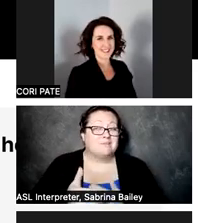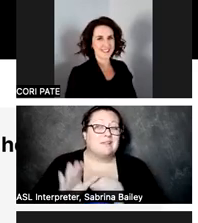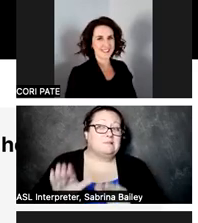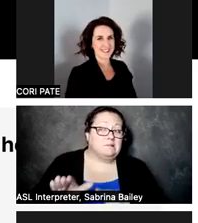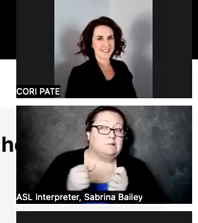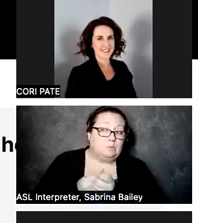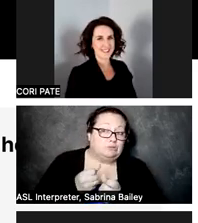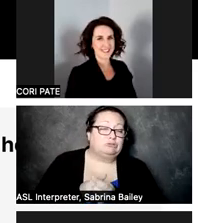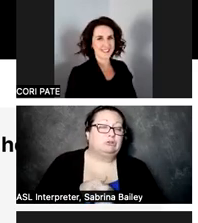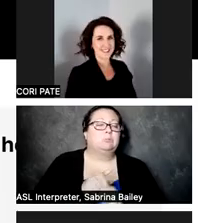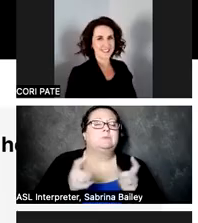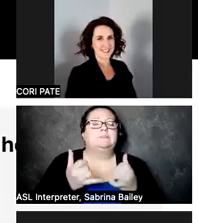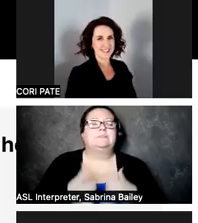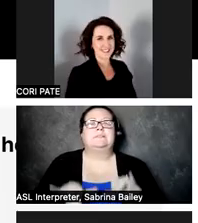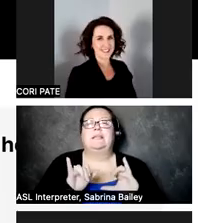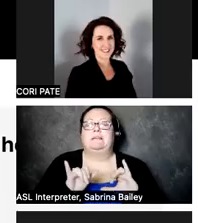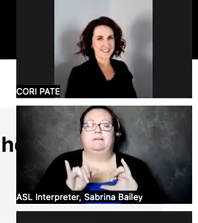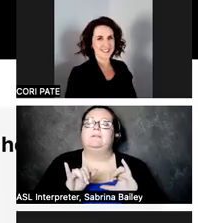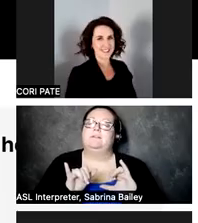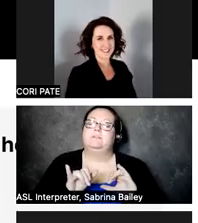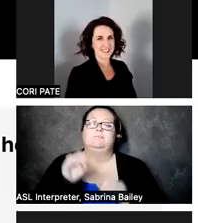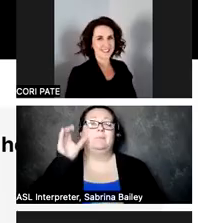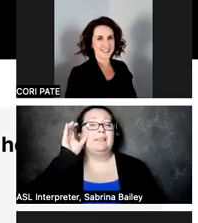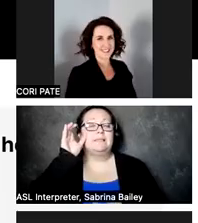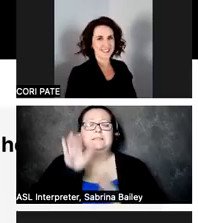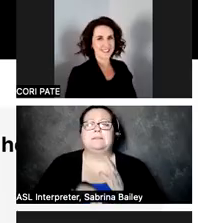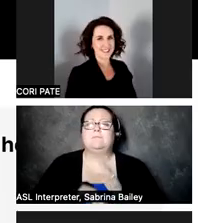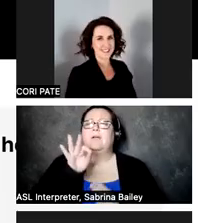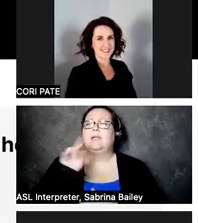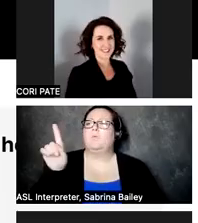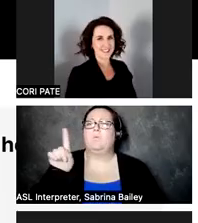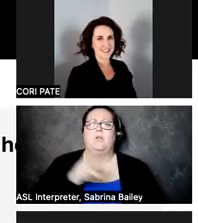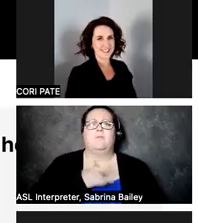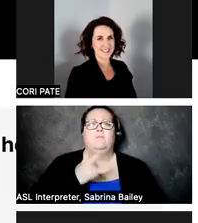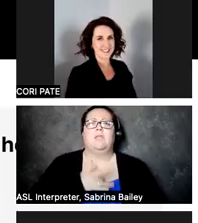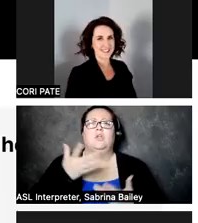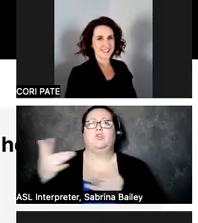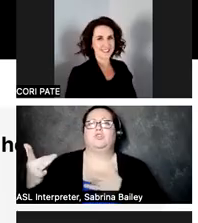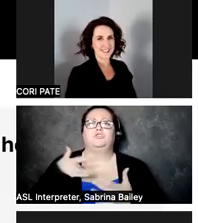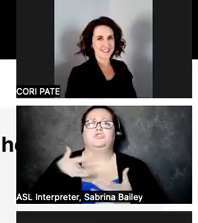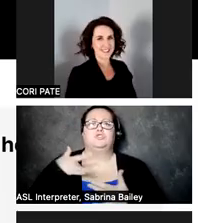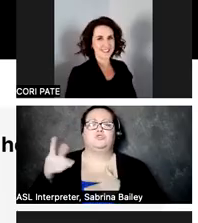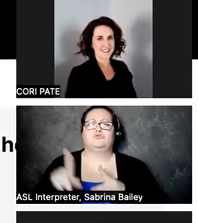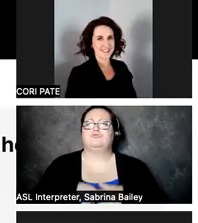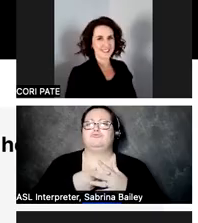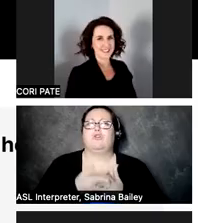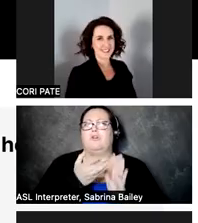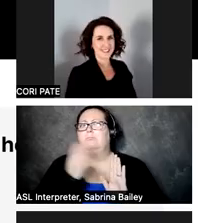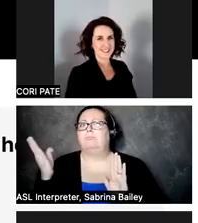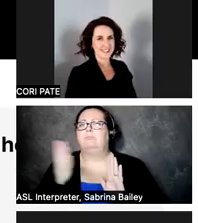but just like I said, just maybe start by listening and finding out where the concerns are coming from.